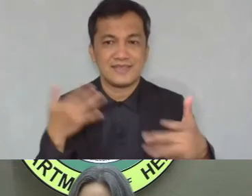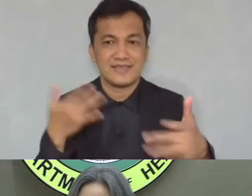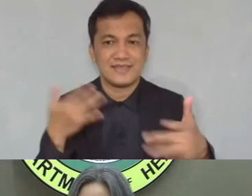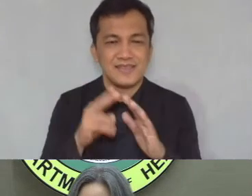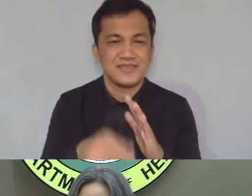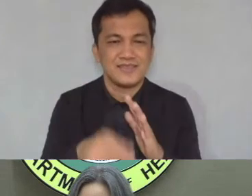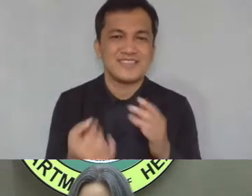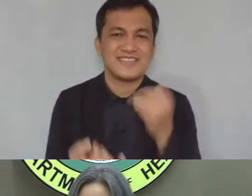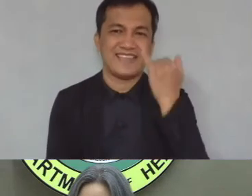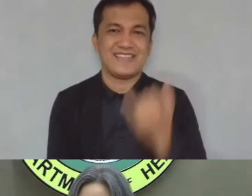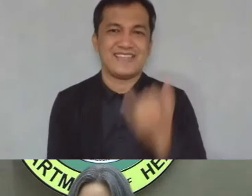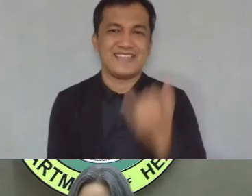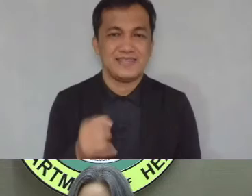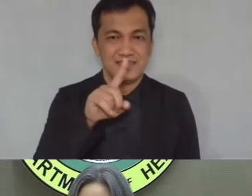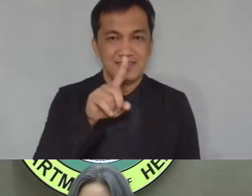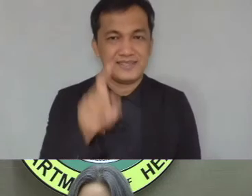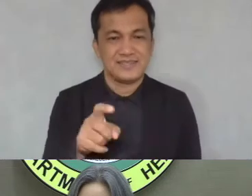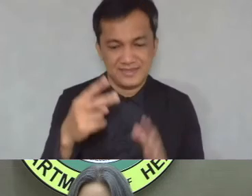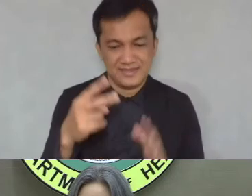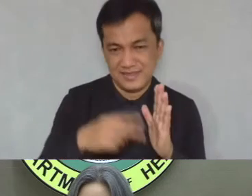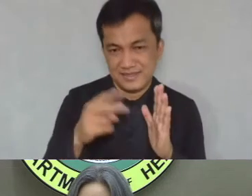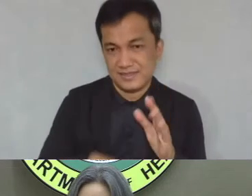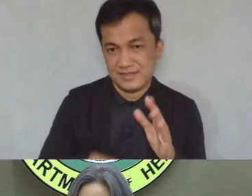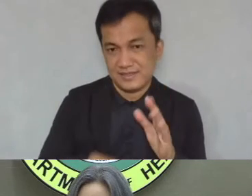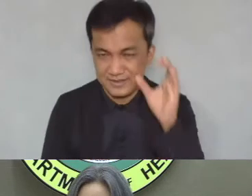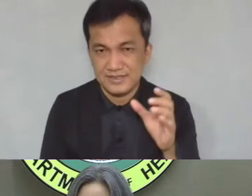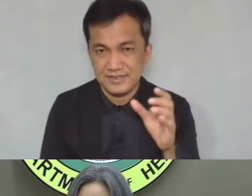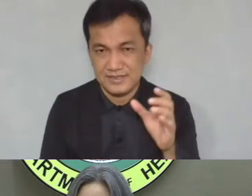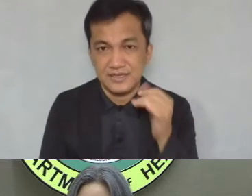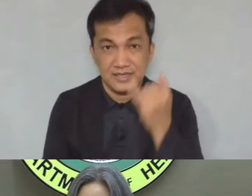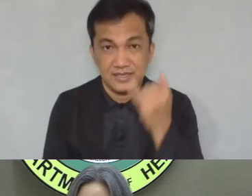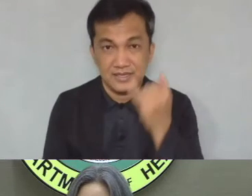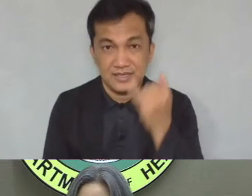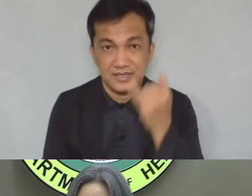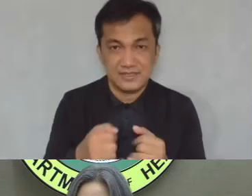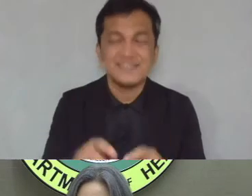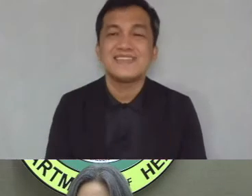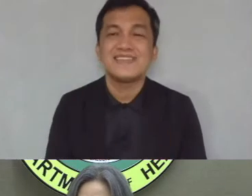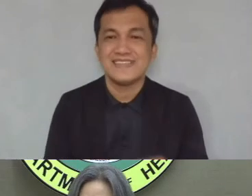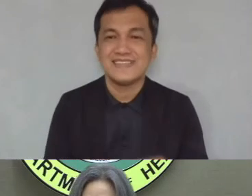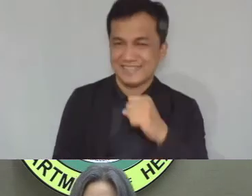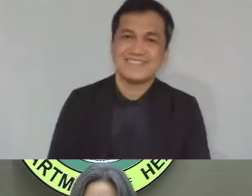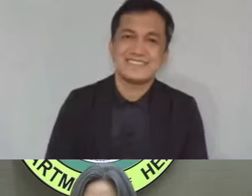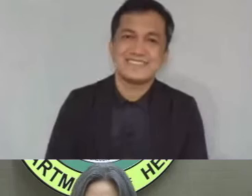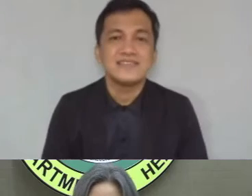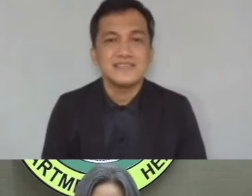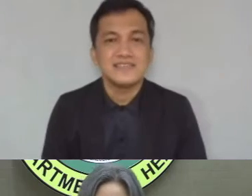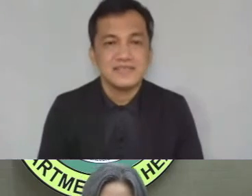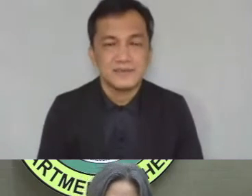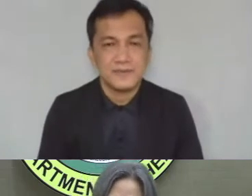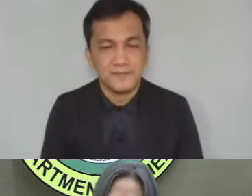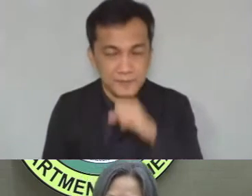an exciting hour. Our last question will be read by Charity. Where is the last question? Oh.